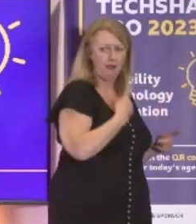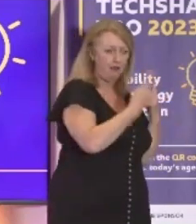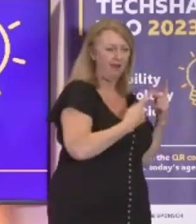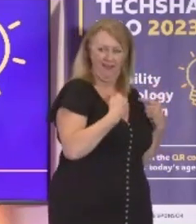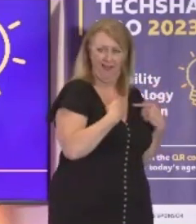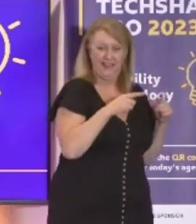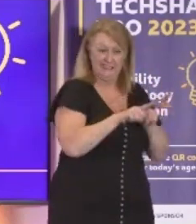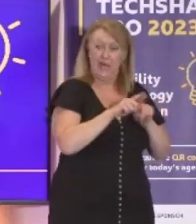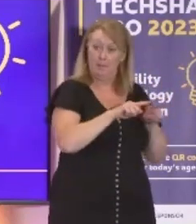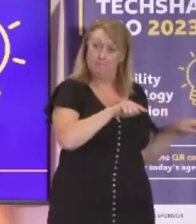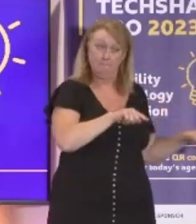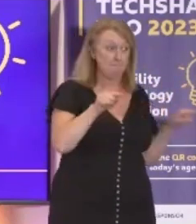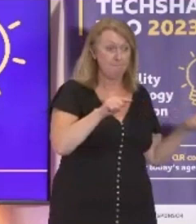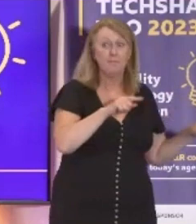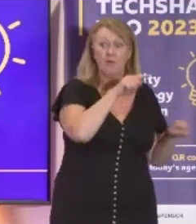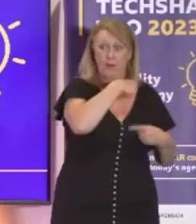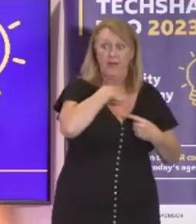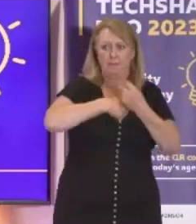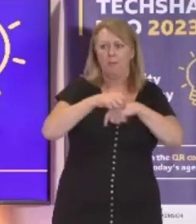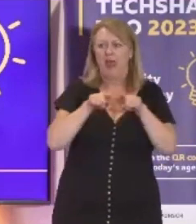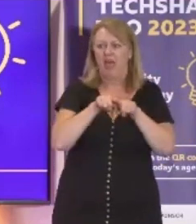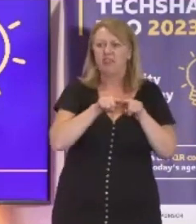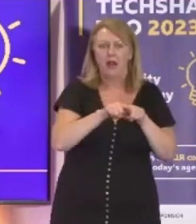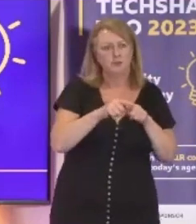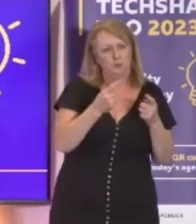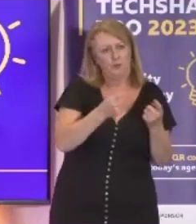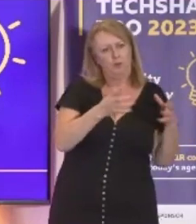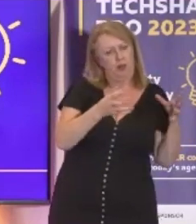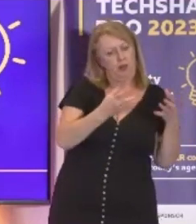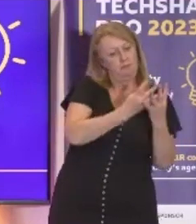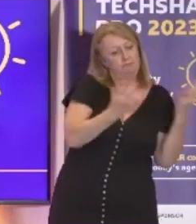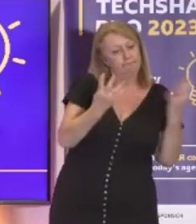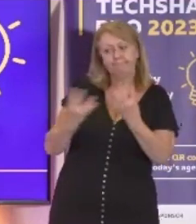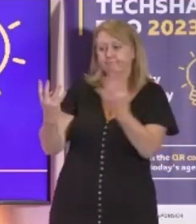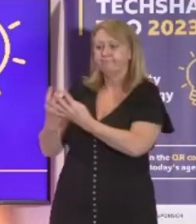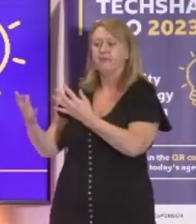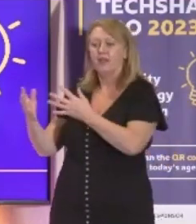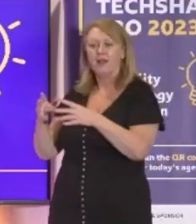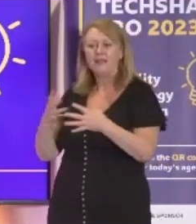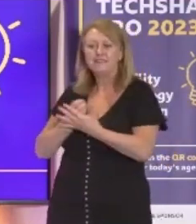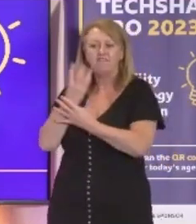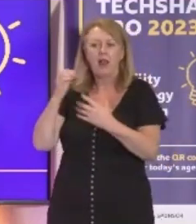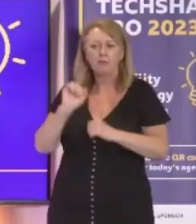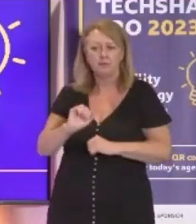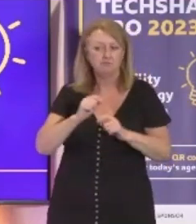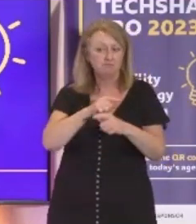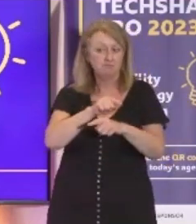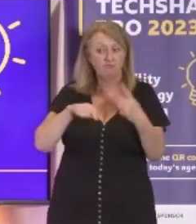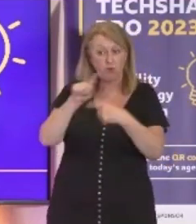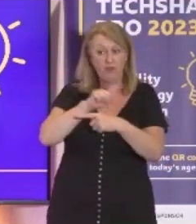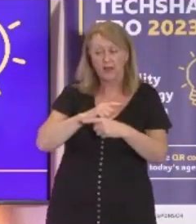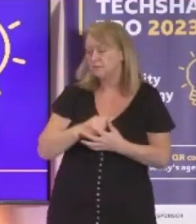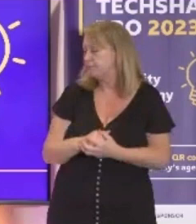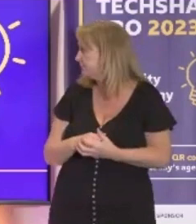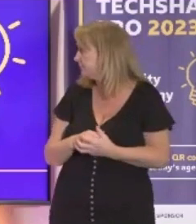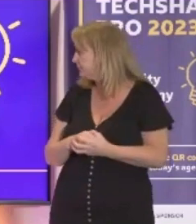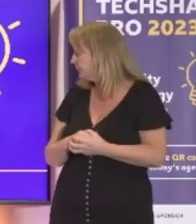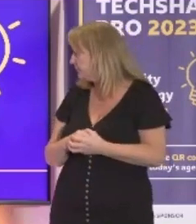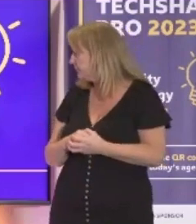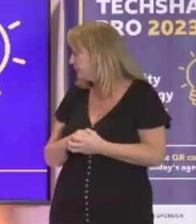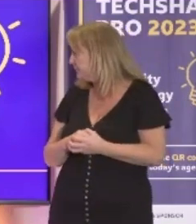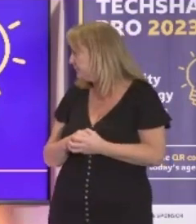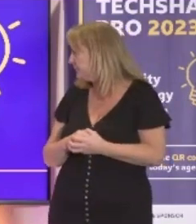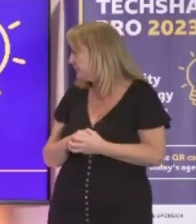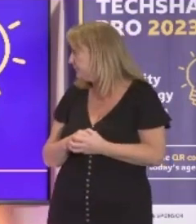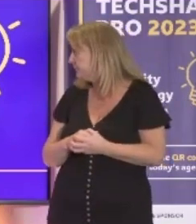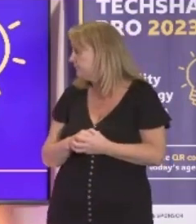they get to go inspire people in their world. And then we all get helped out. Yeah. Fantastic. Well, as I said at the